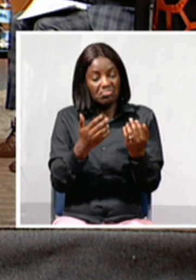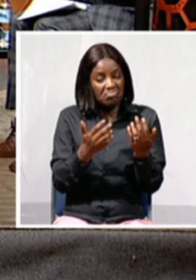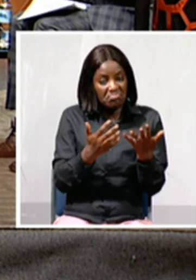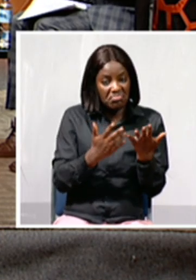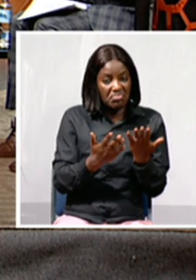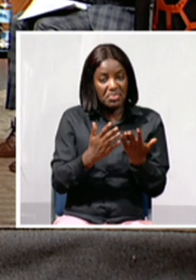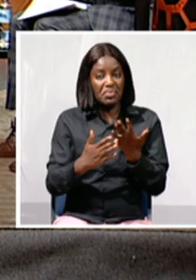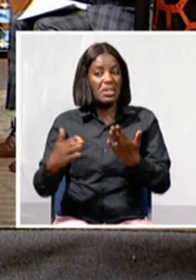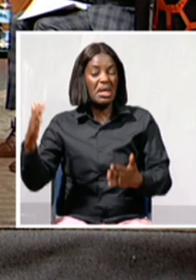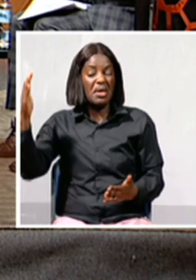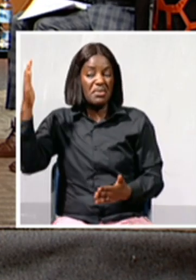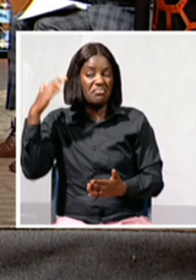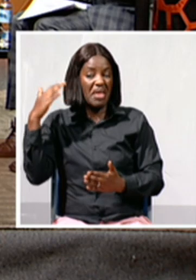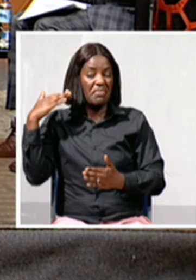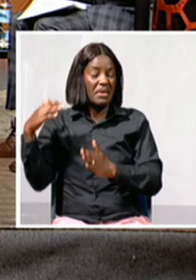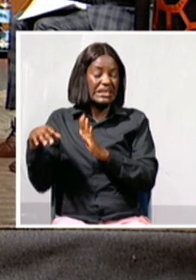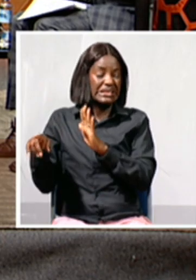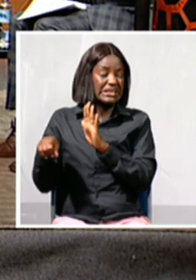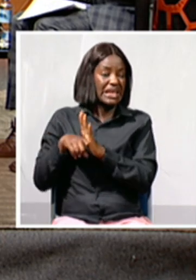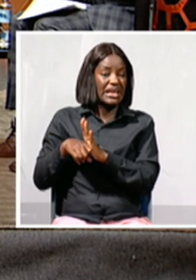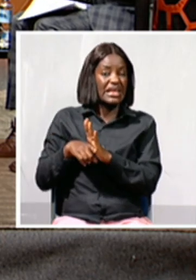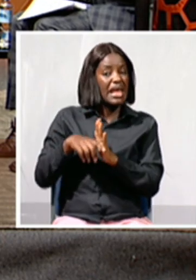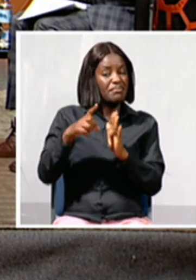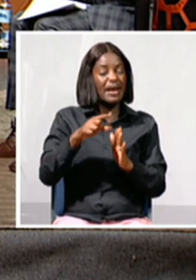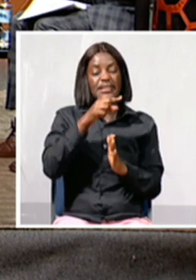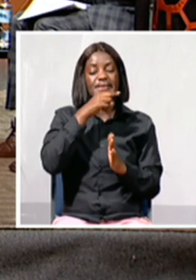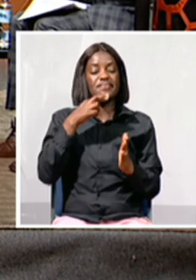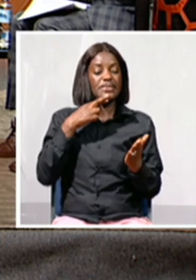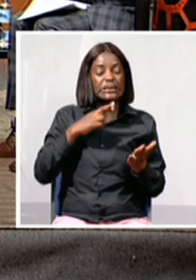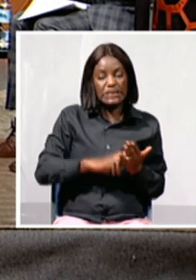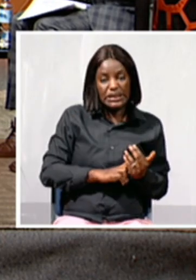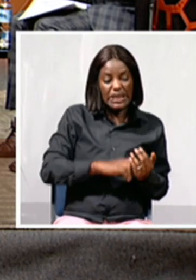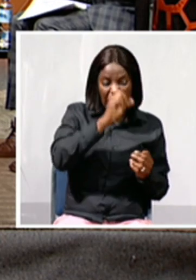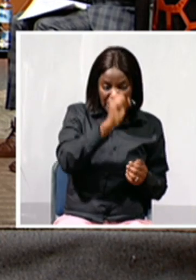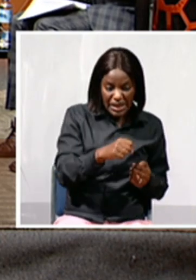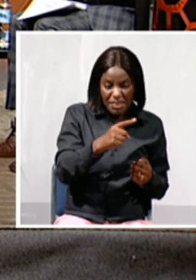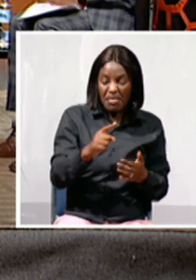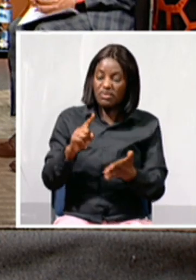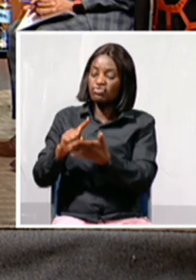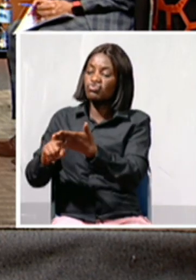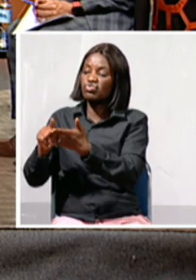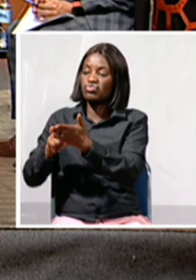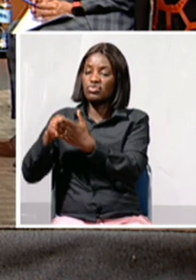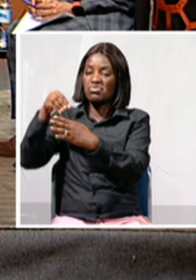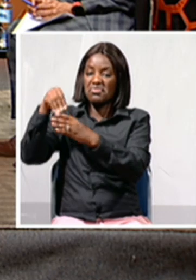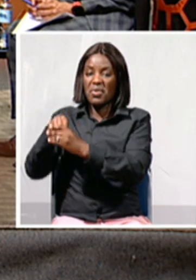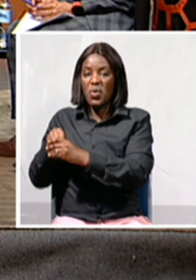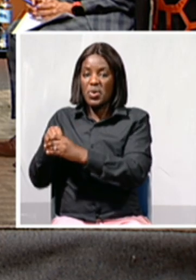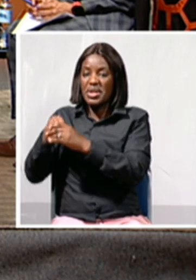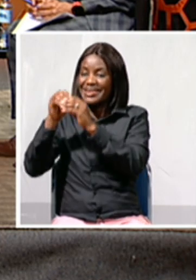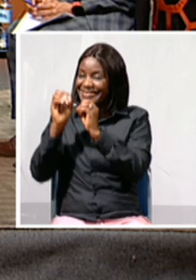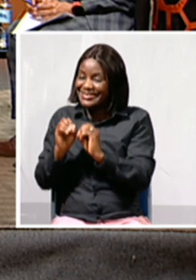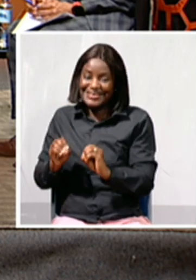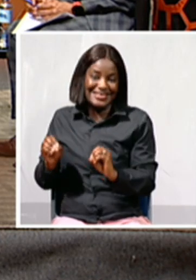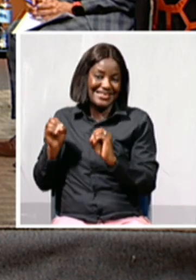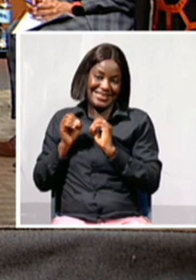and register to vote, but then not go vote. What do you attribute that apathy to? No, it's not apathy. I don't